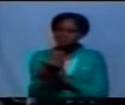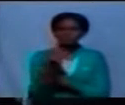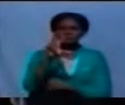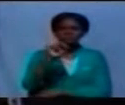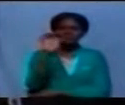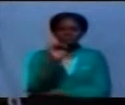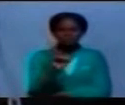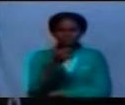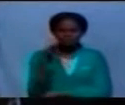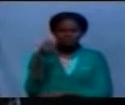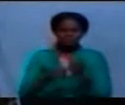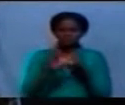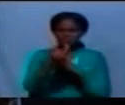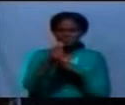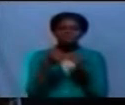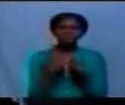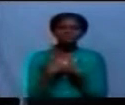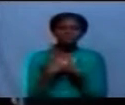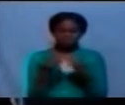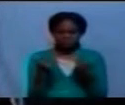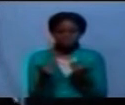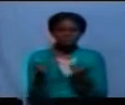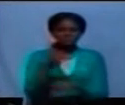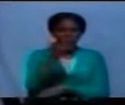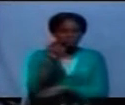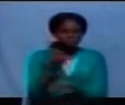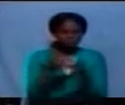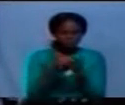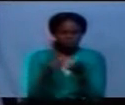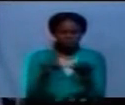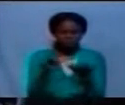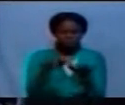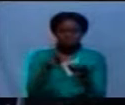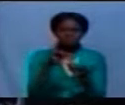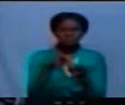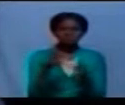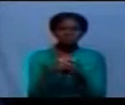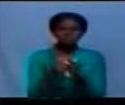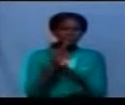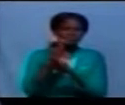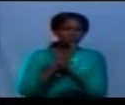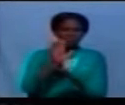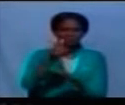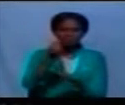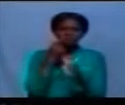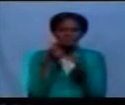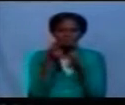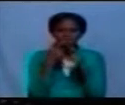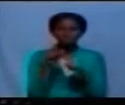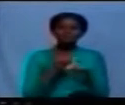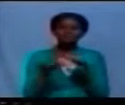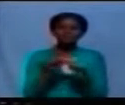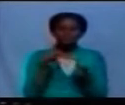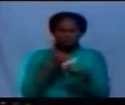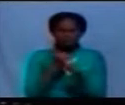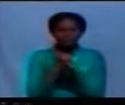30% of what you earn in a month. So it's a question of prioritizing your expenditure line. But before you even talk about expenses,